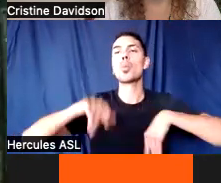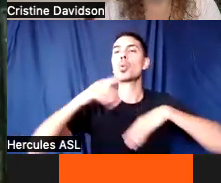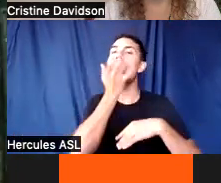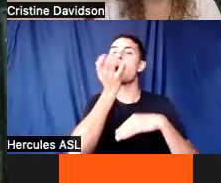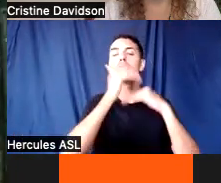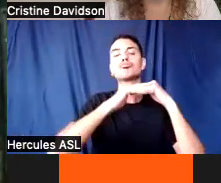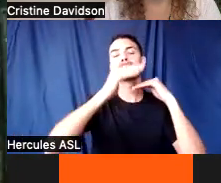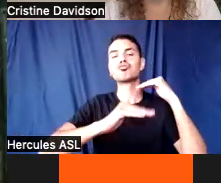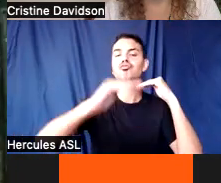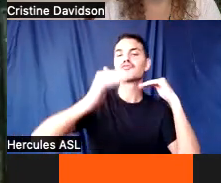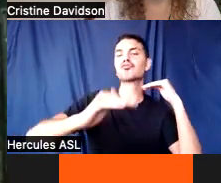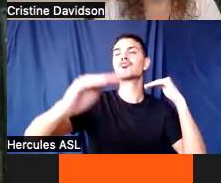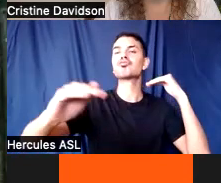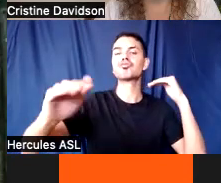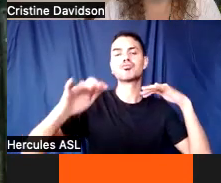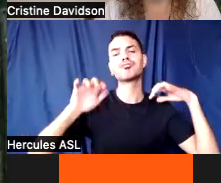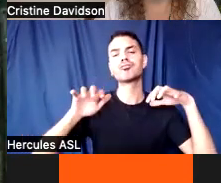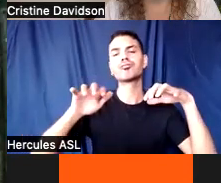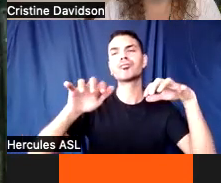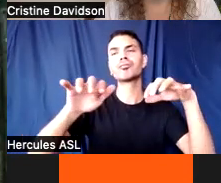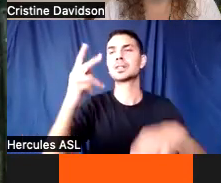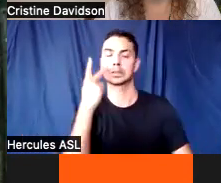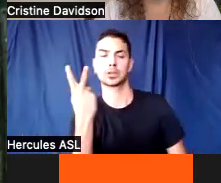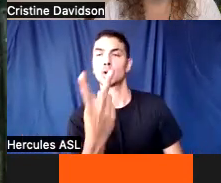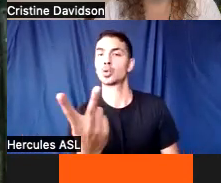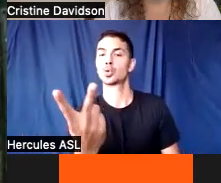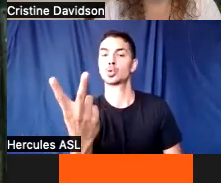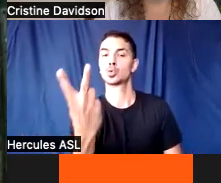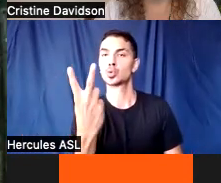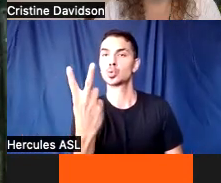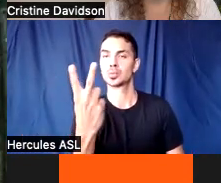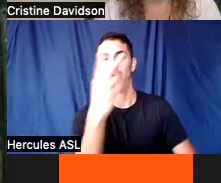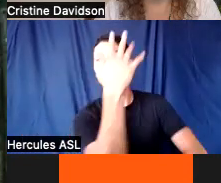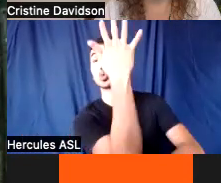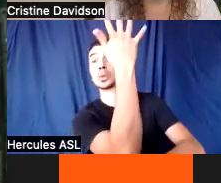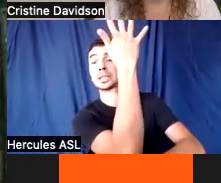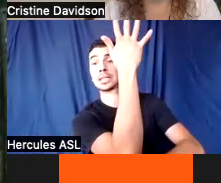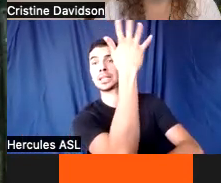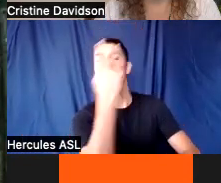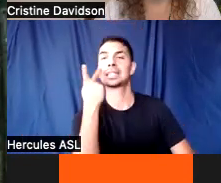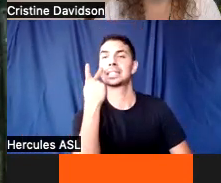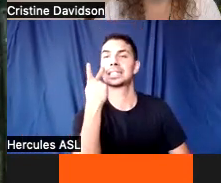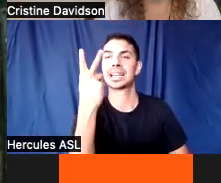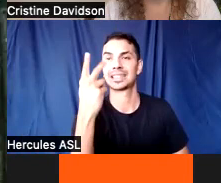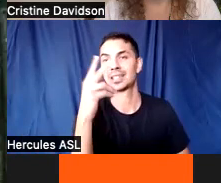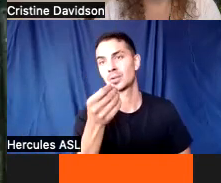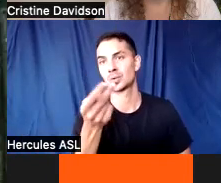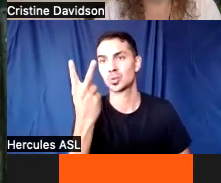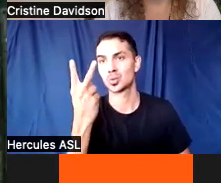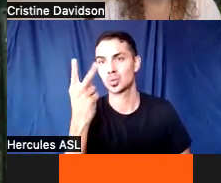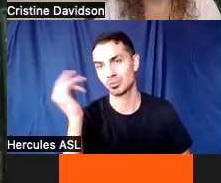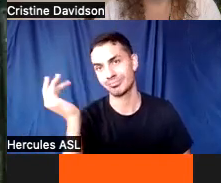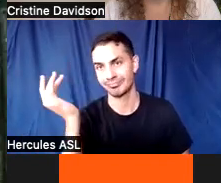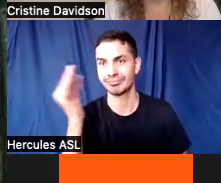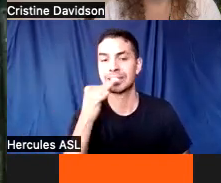2 Indians hanging from that tree. And I could tell, it was serious.